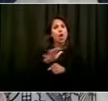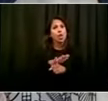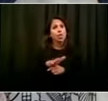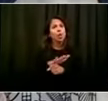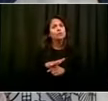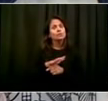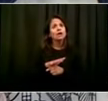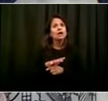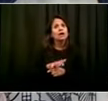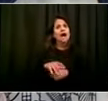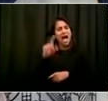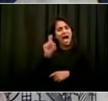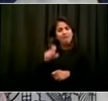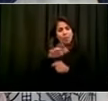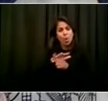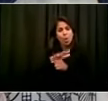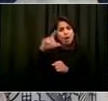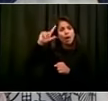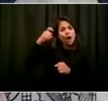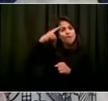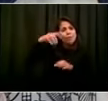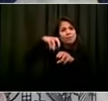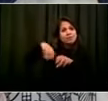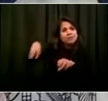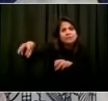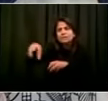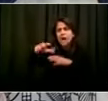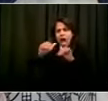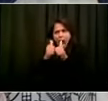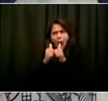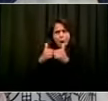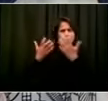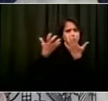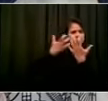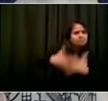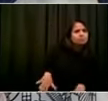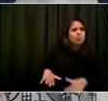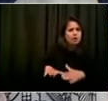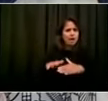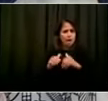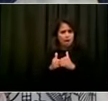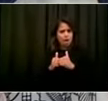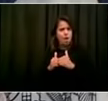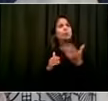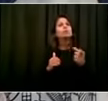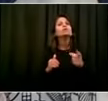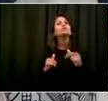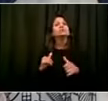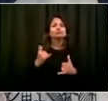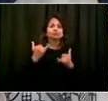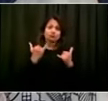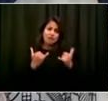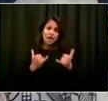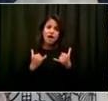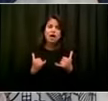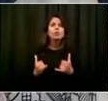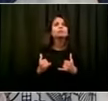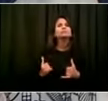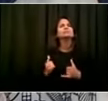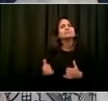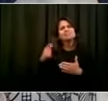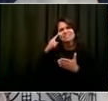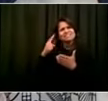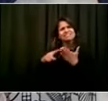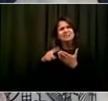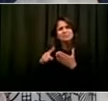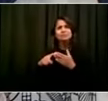is there a connective tissue here? Is there something in common? Is there something we have to address all together? Absolutely. So I think if we